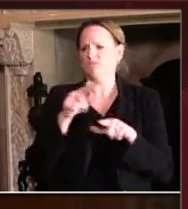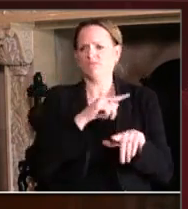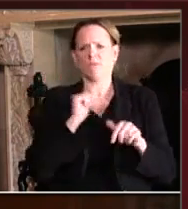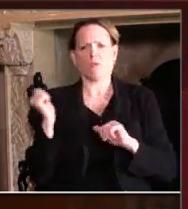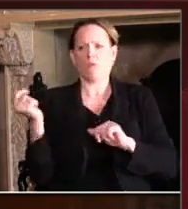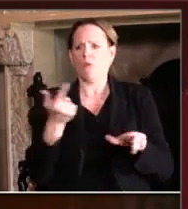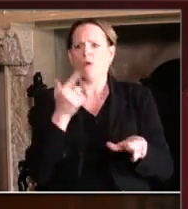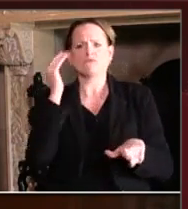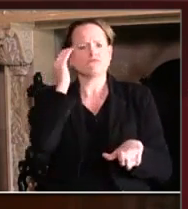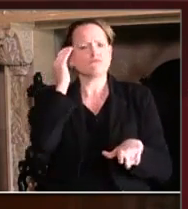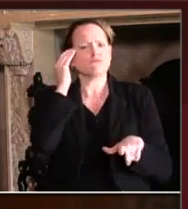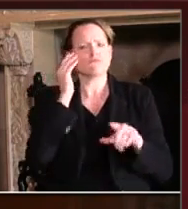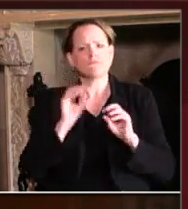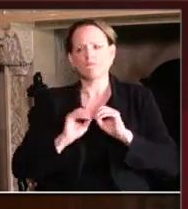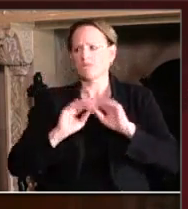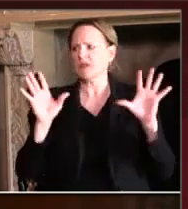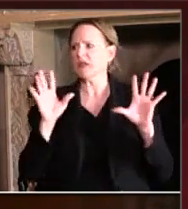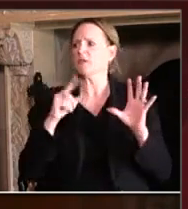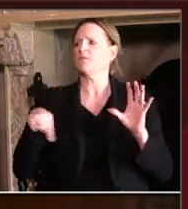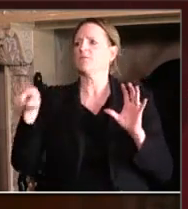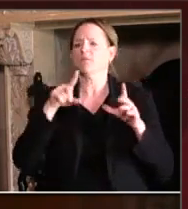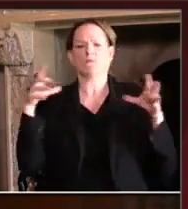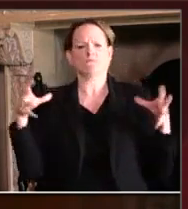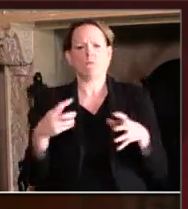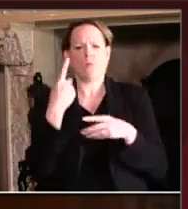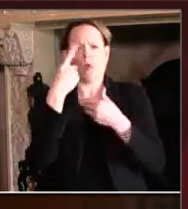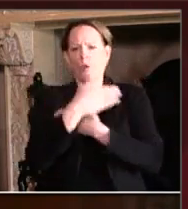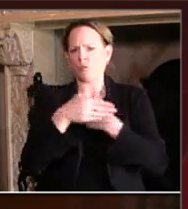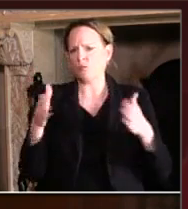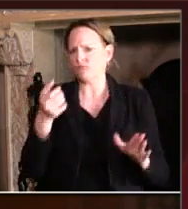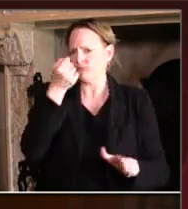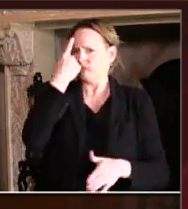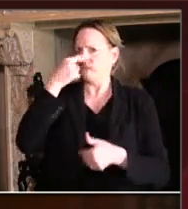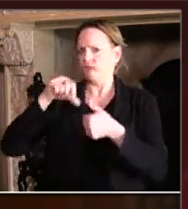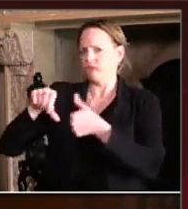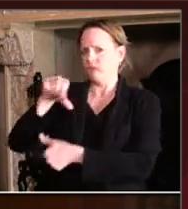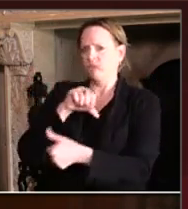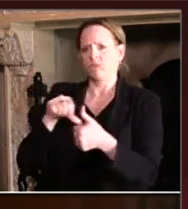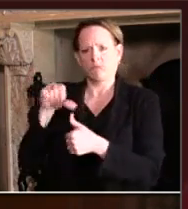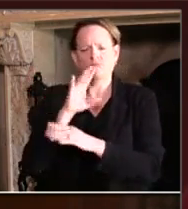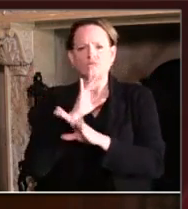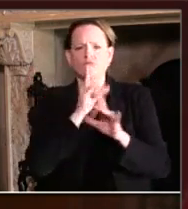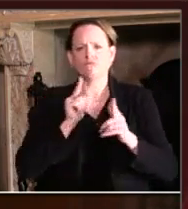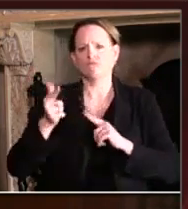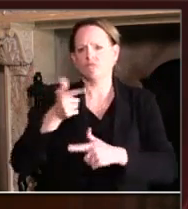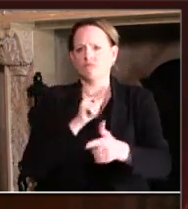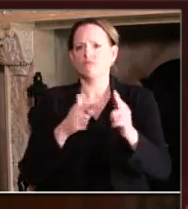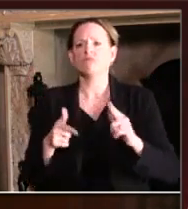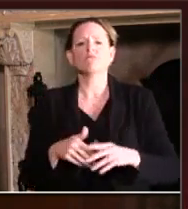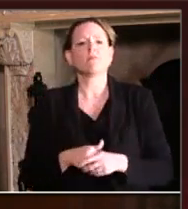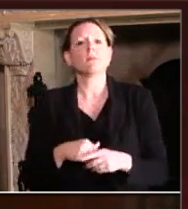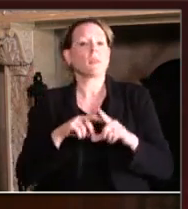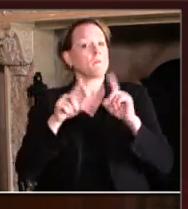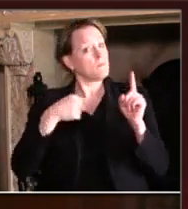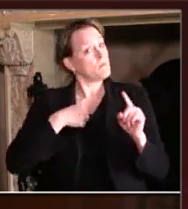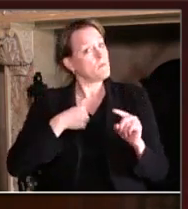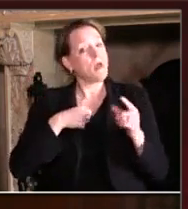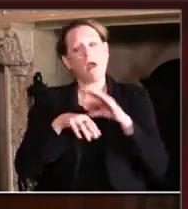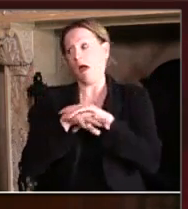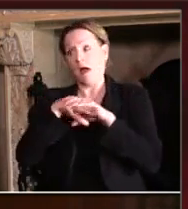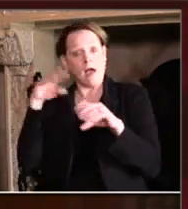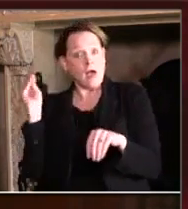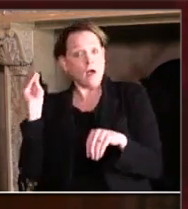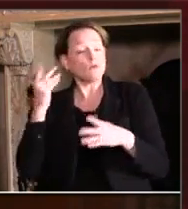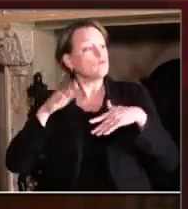delivering. But I wear a mask on my way in and out of the Capitol and any other time I'm out in public. There are so many people